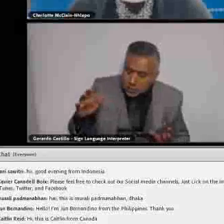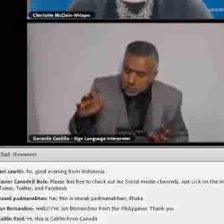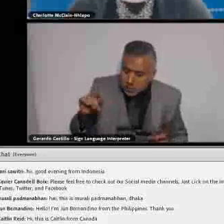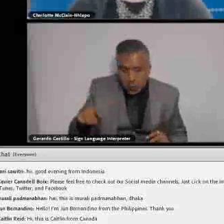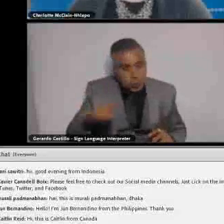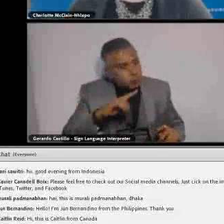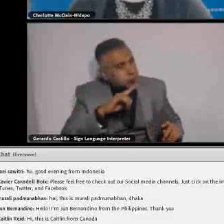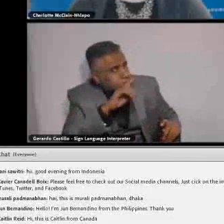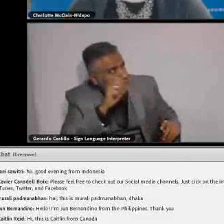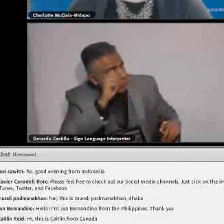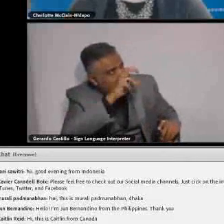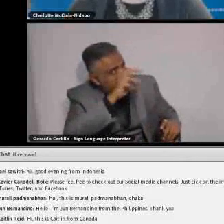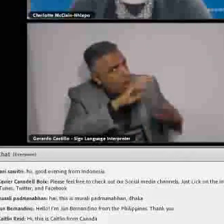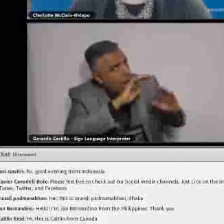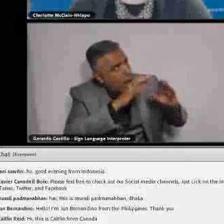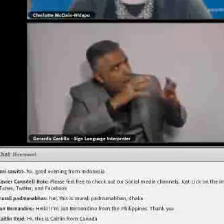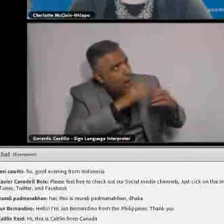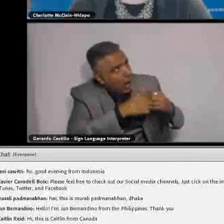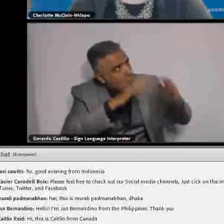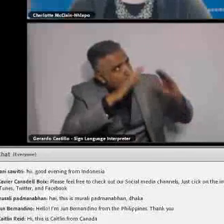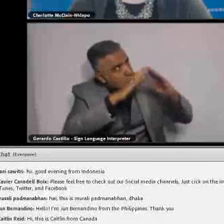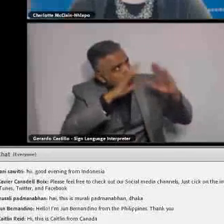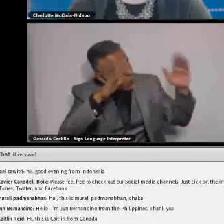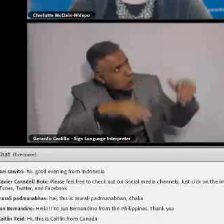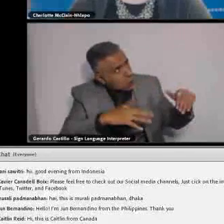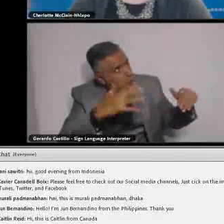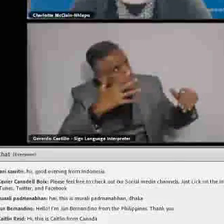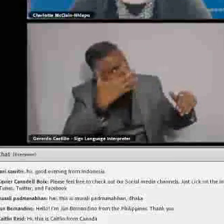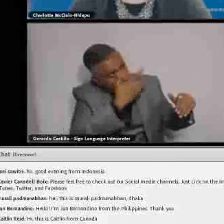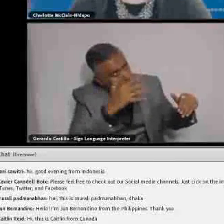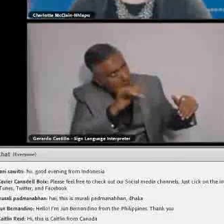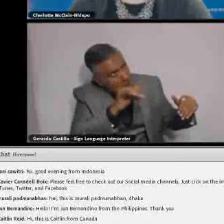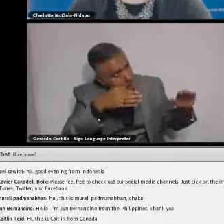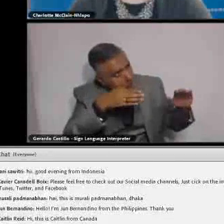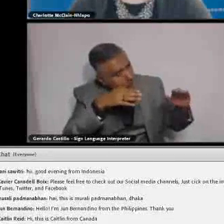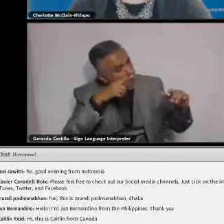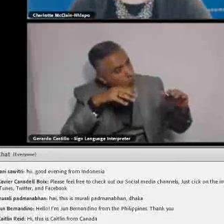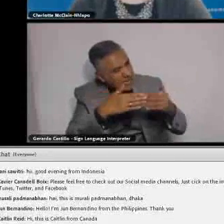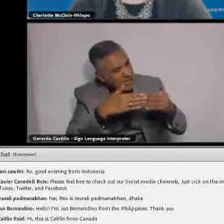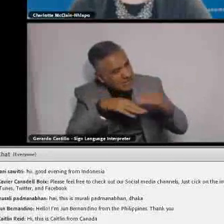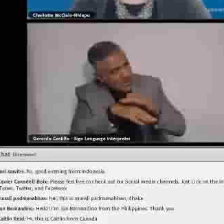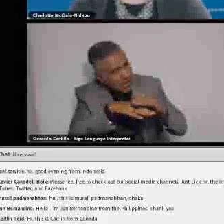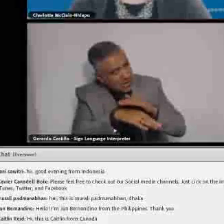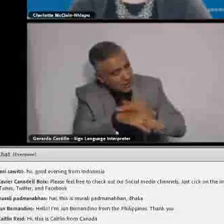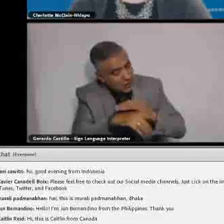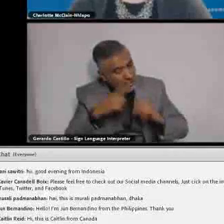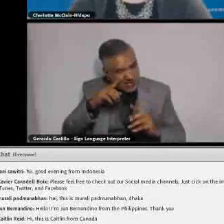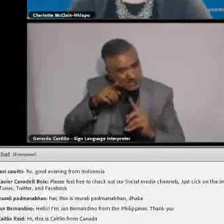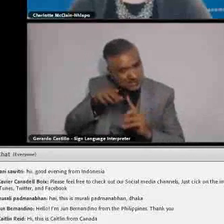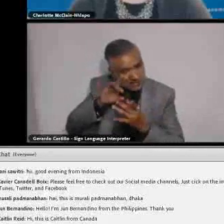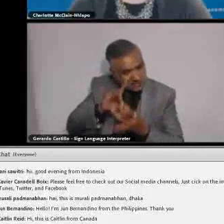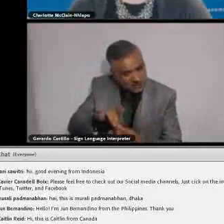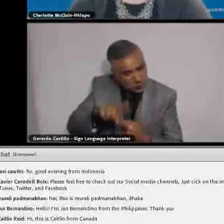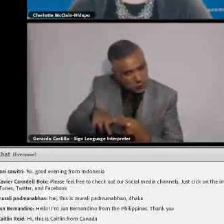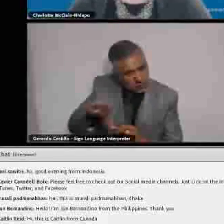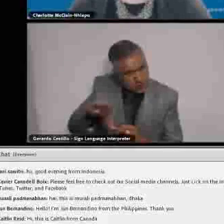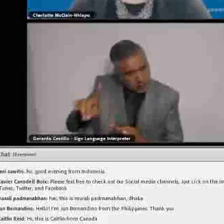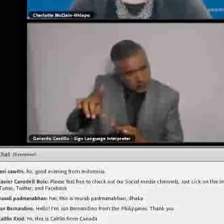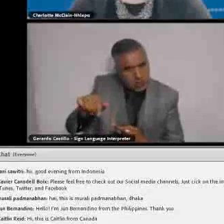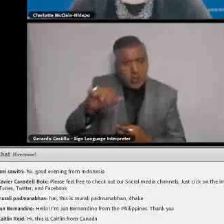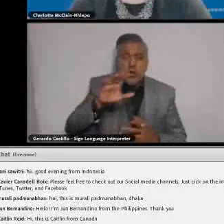need to be designed so that they can access it more easily for their particular disability. So asking these questions